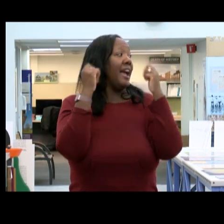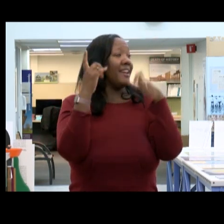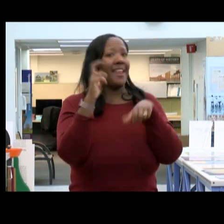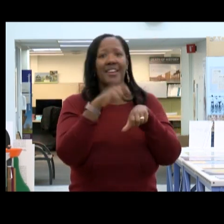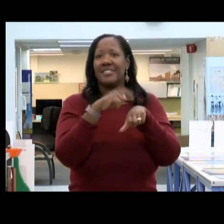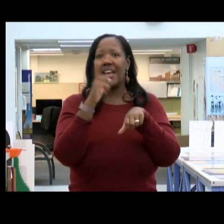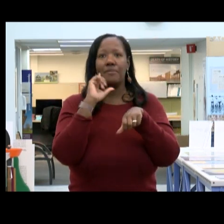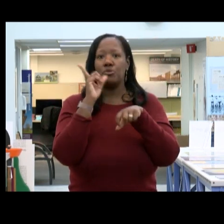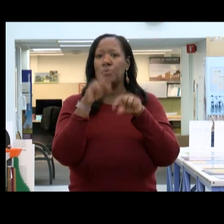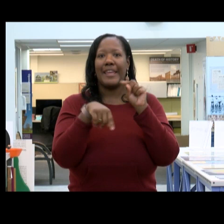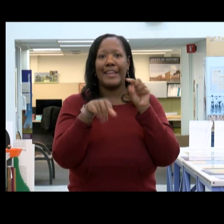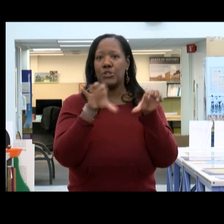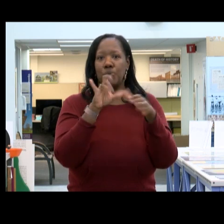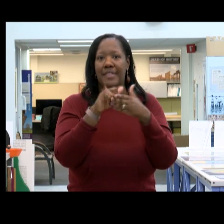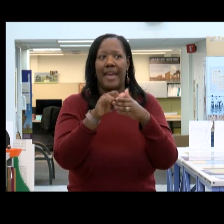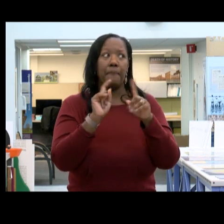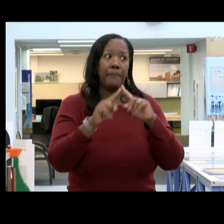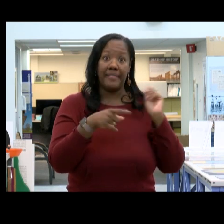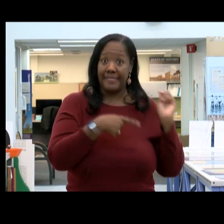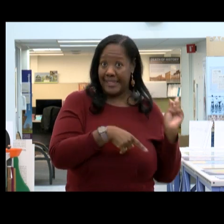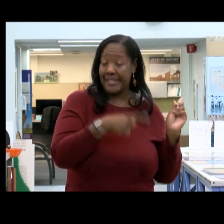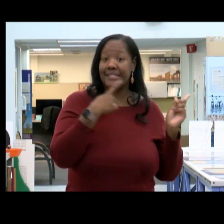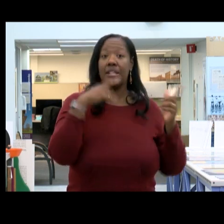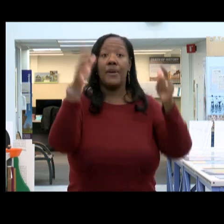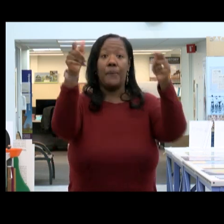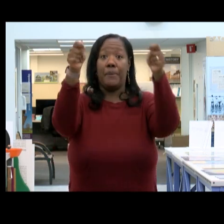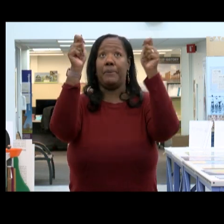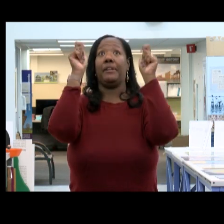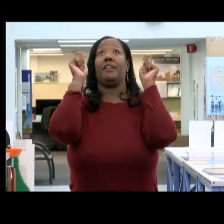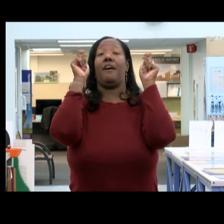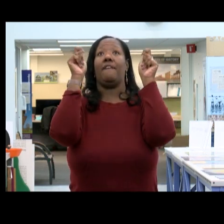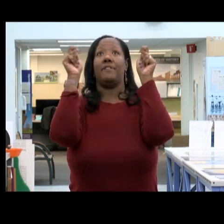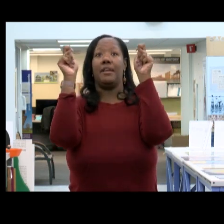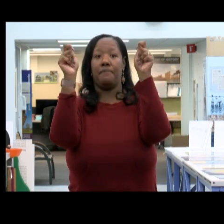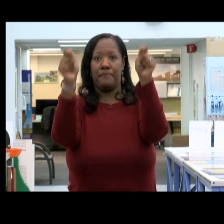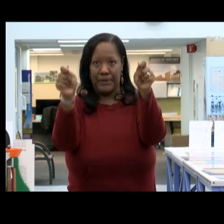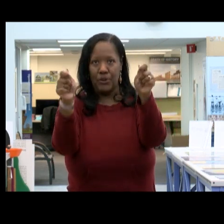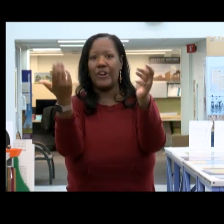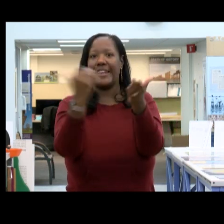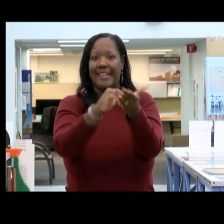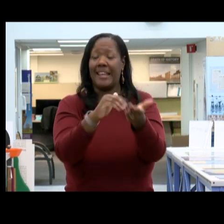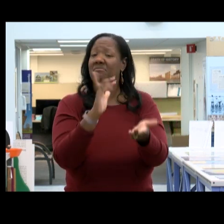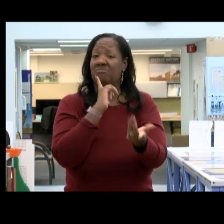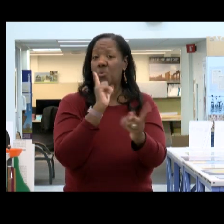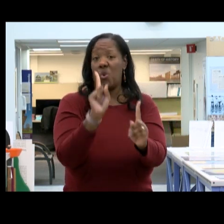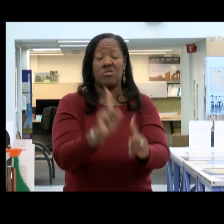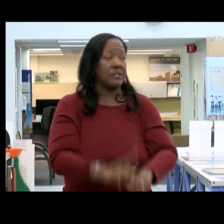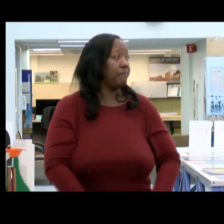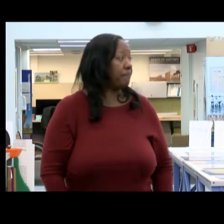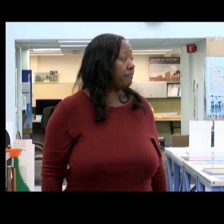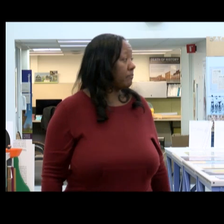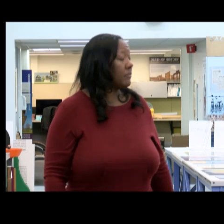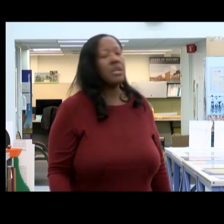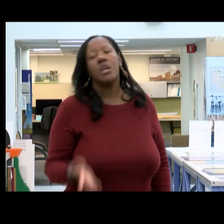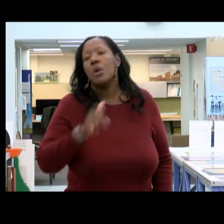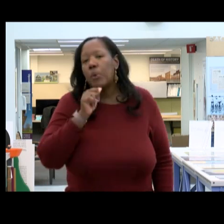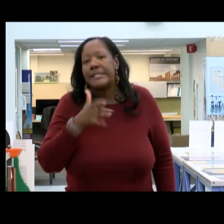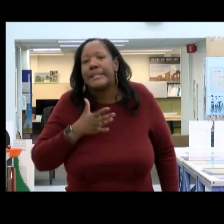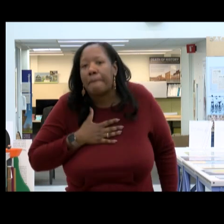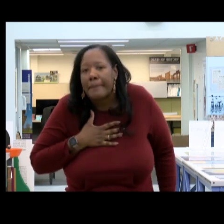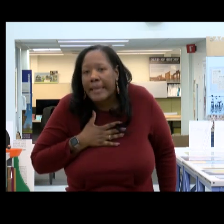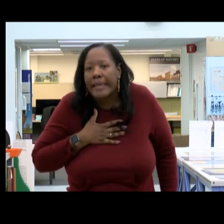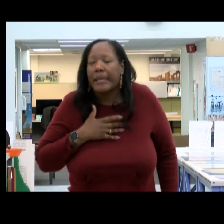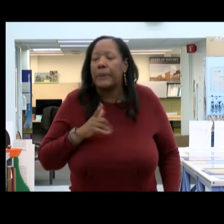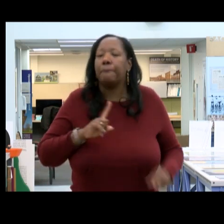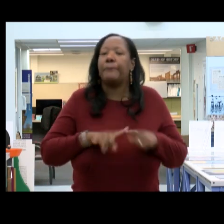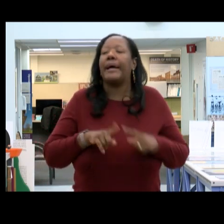can't get away with that. This came off, we cleaned it up, and we put it back on. I say we. It wasn't me, it was somebody else, but we were